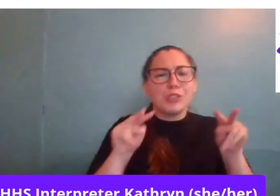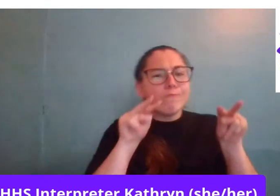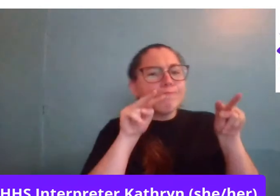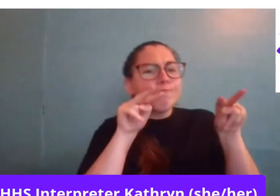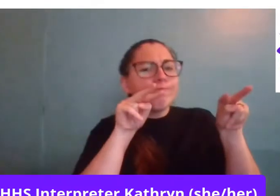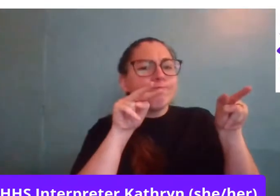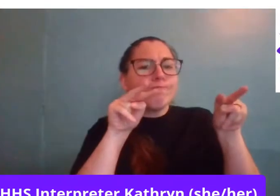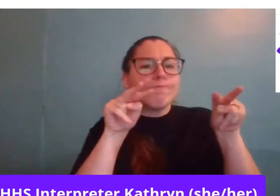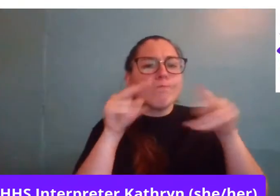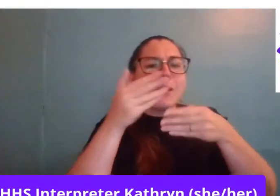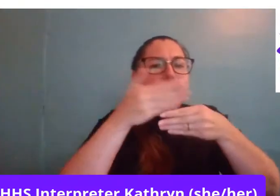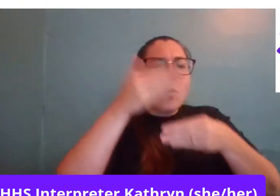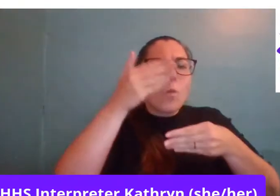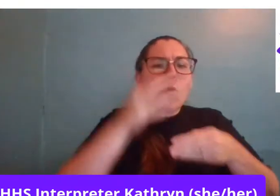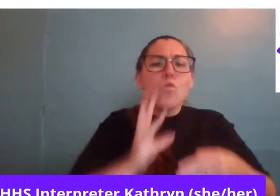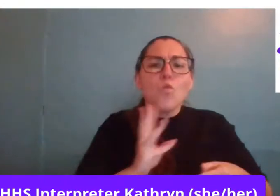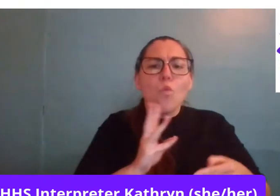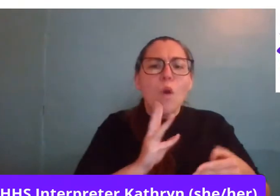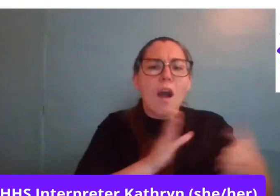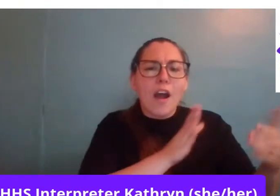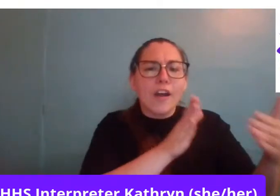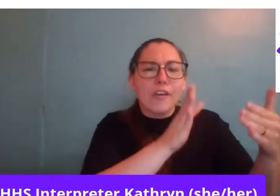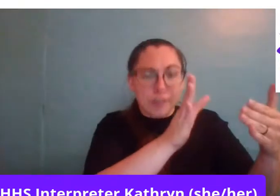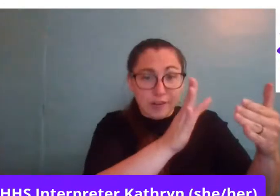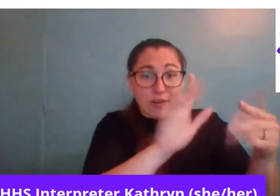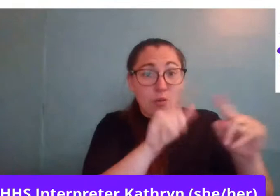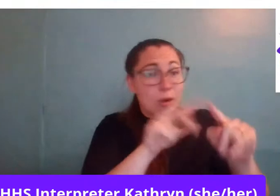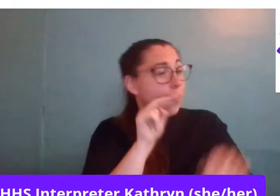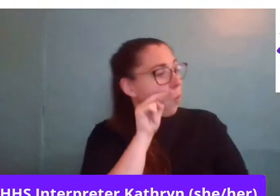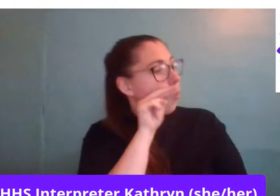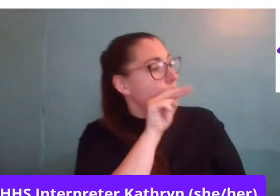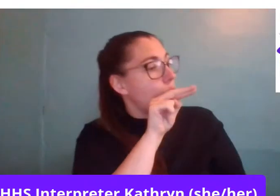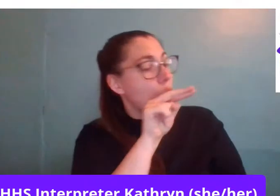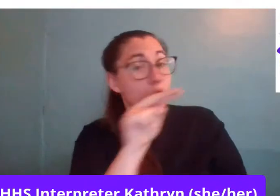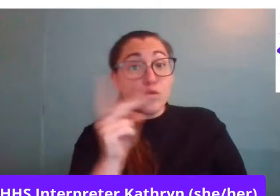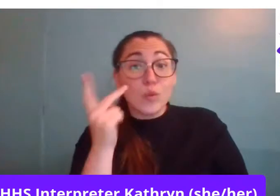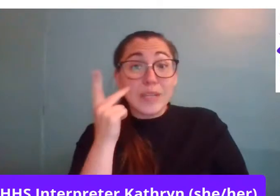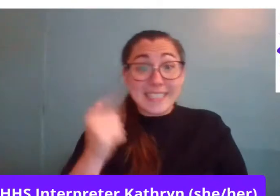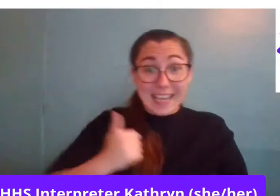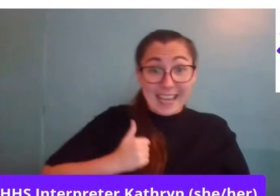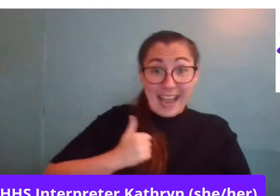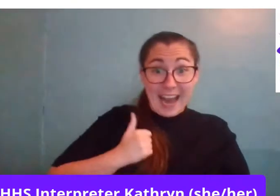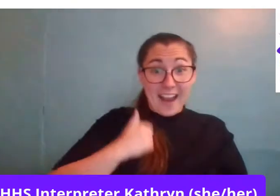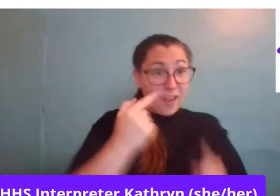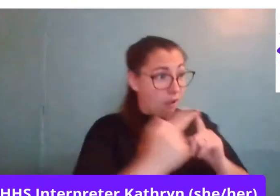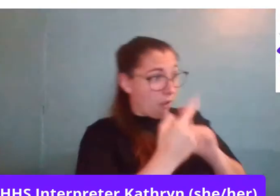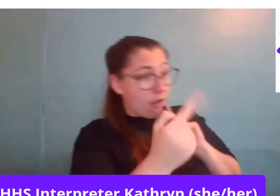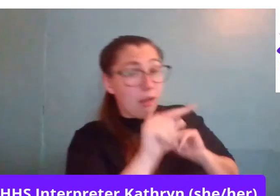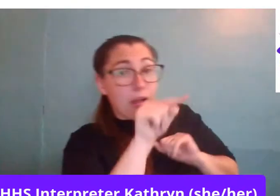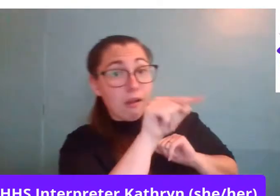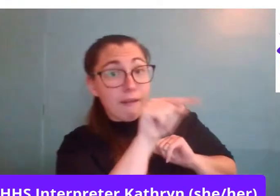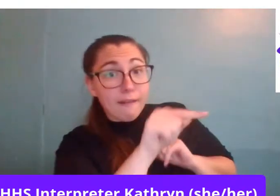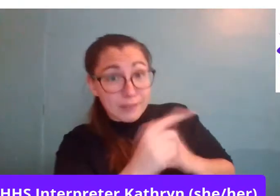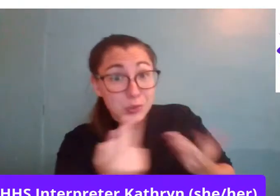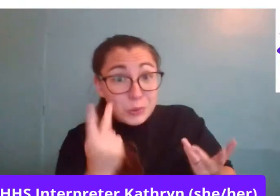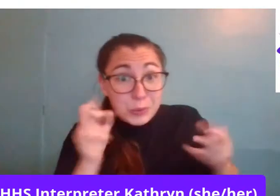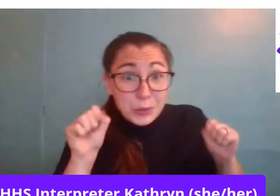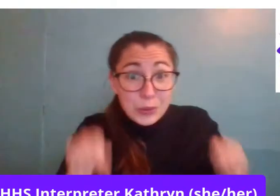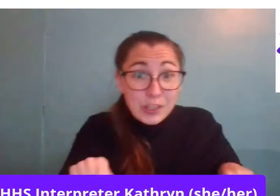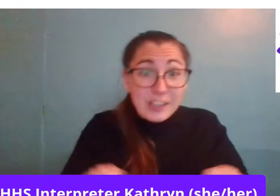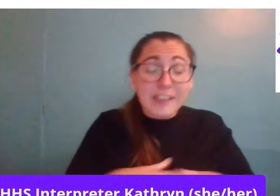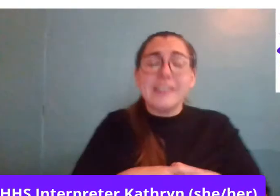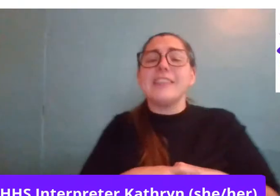the water. And from my window, when you look out, you can see Canada across the way. Yes. So